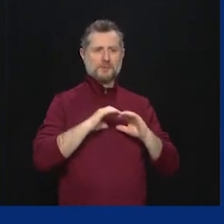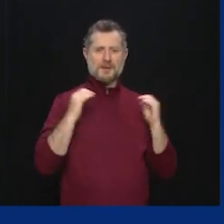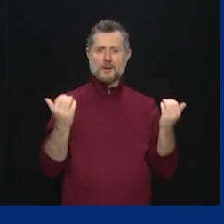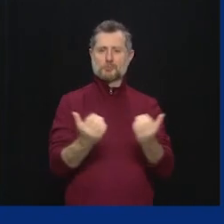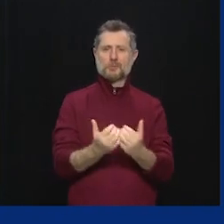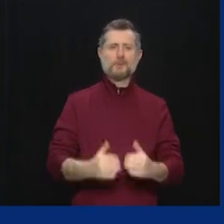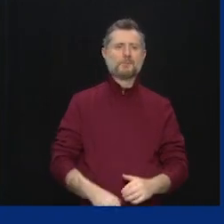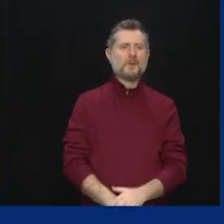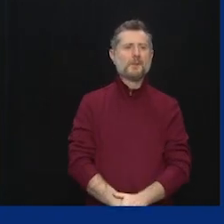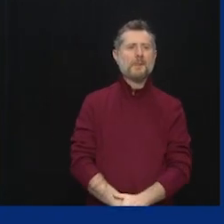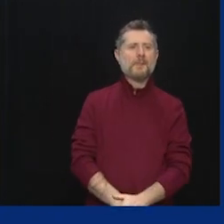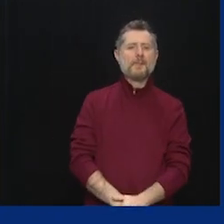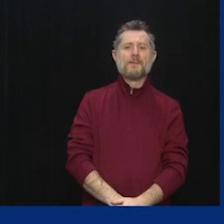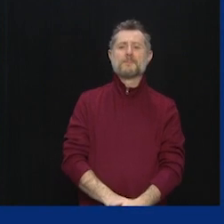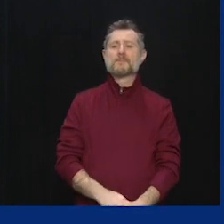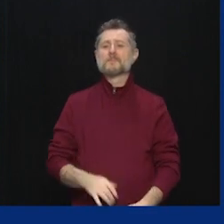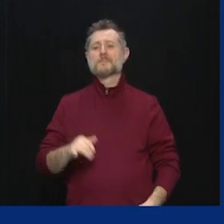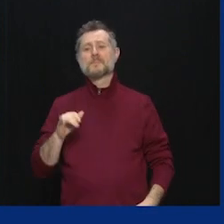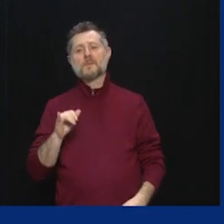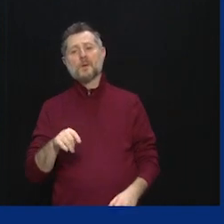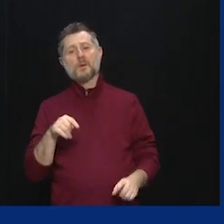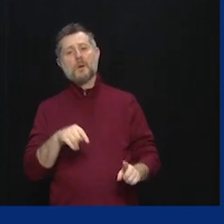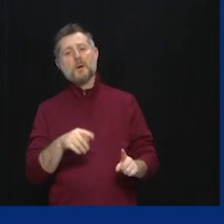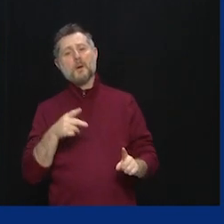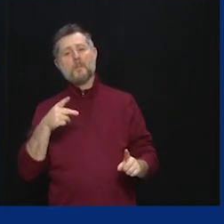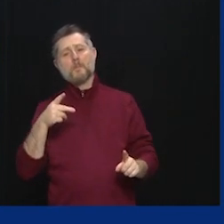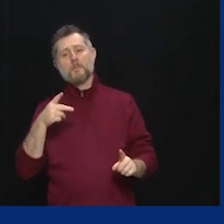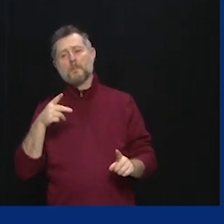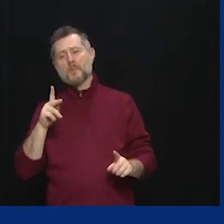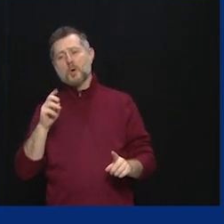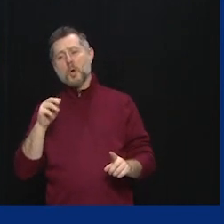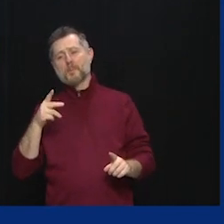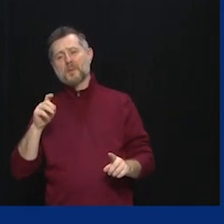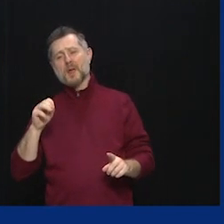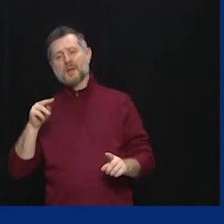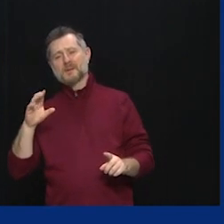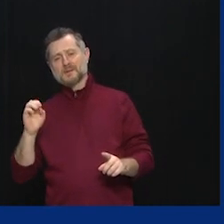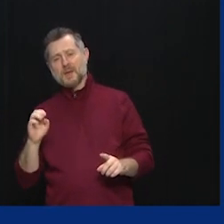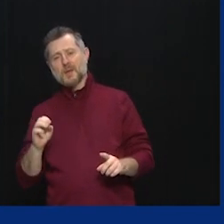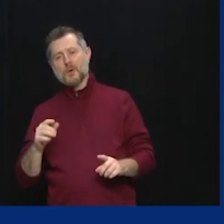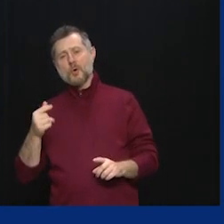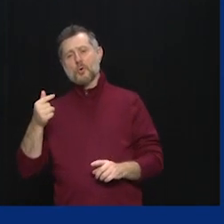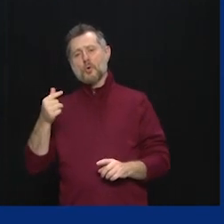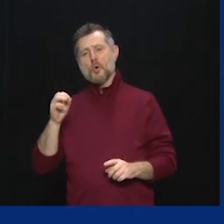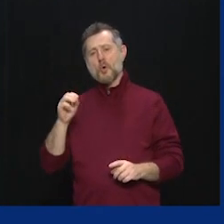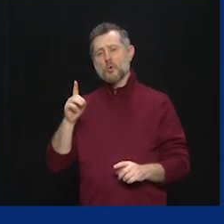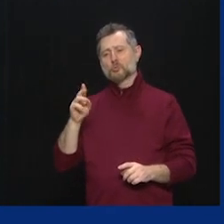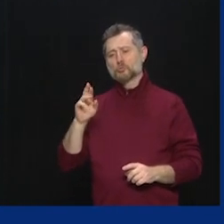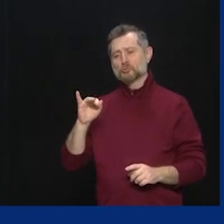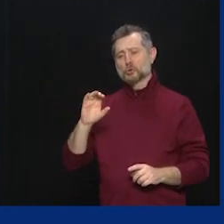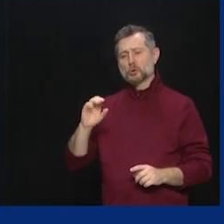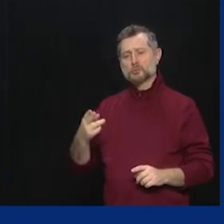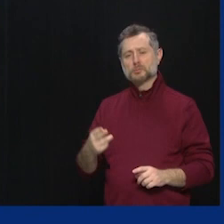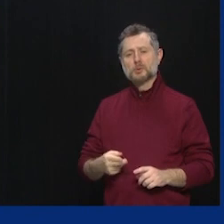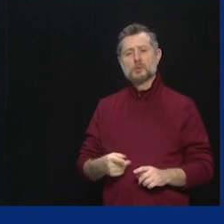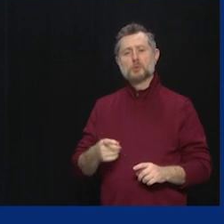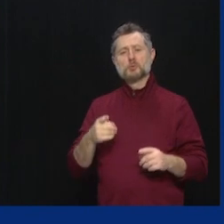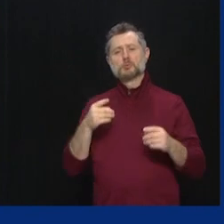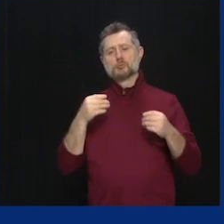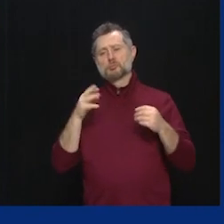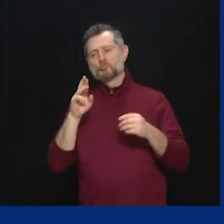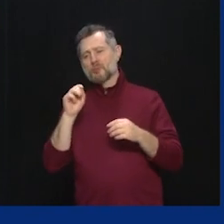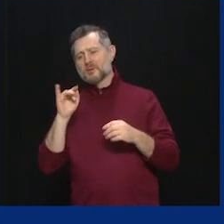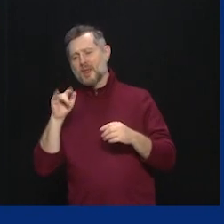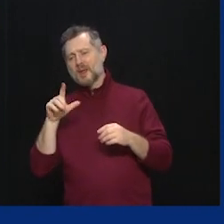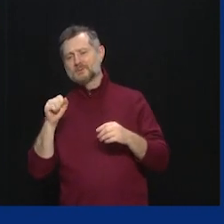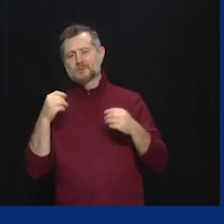Populous, Goodrich, Value Retail, Brian, who really designed this thing. Where's Brian? Great job. To all of the people that designed this building,